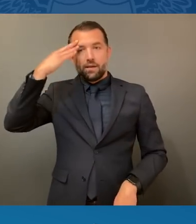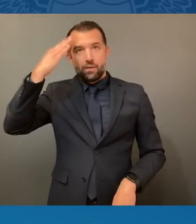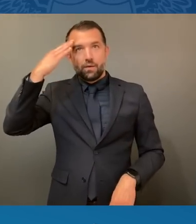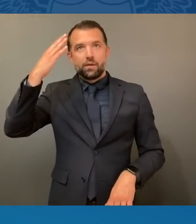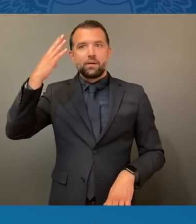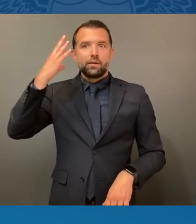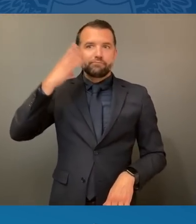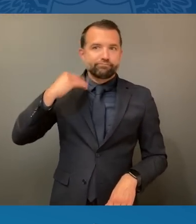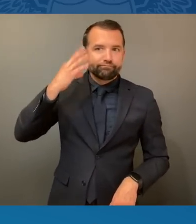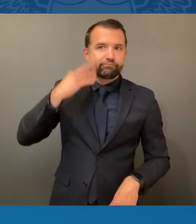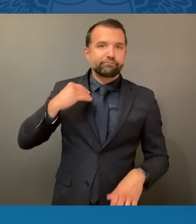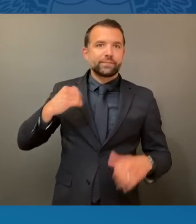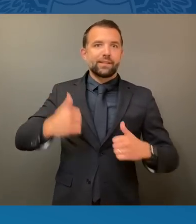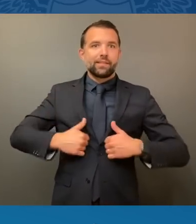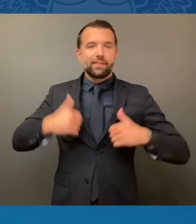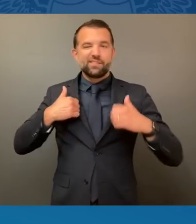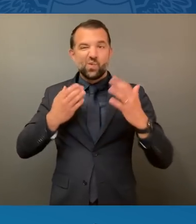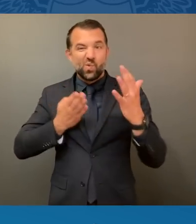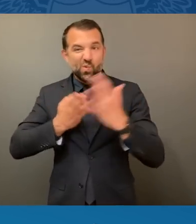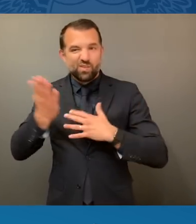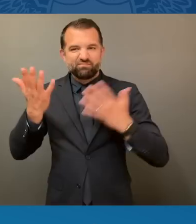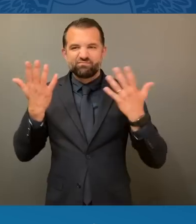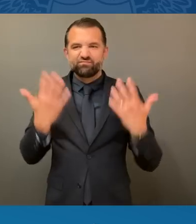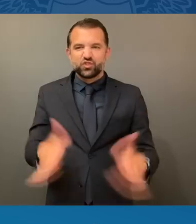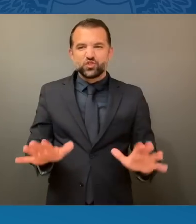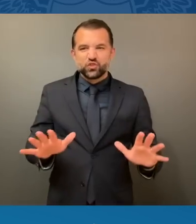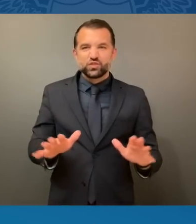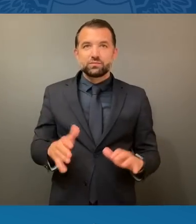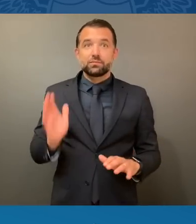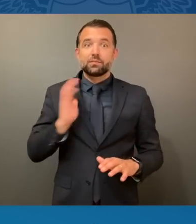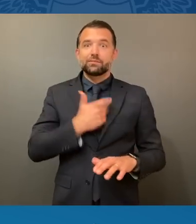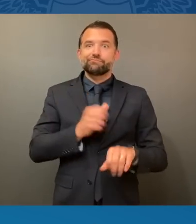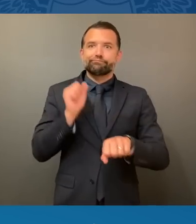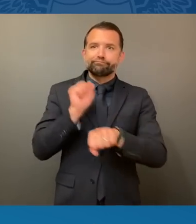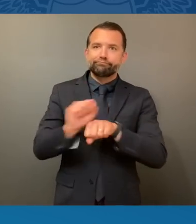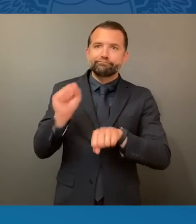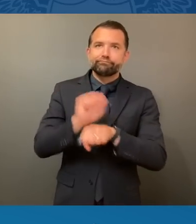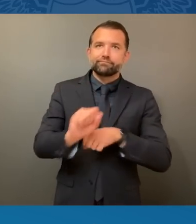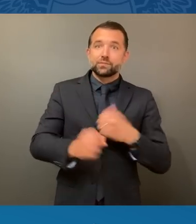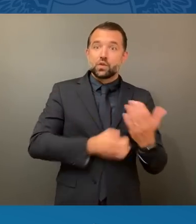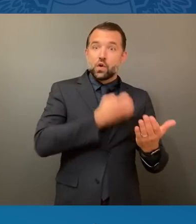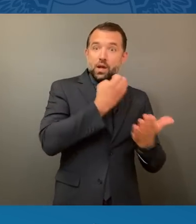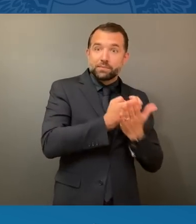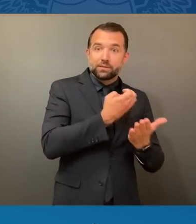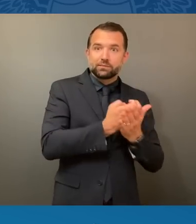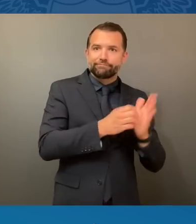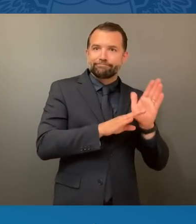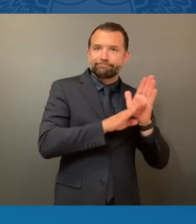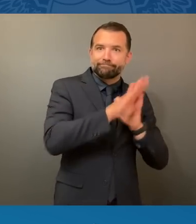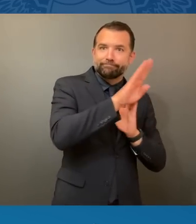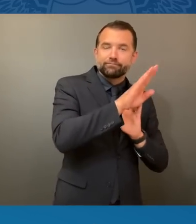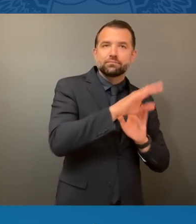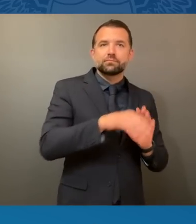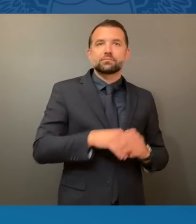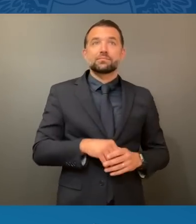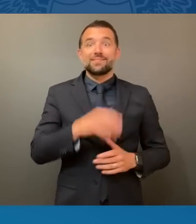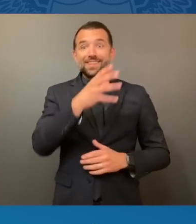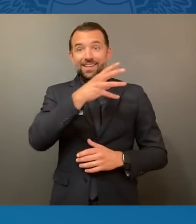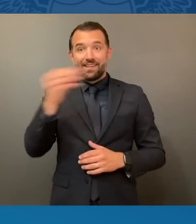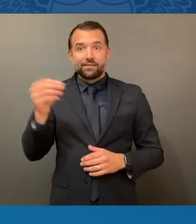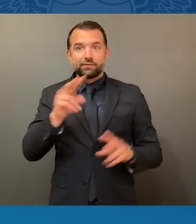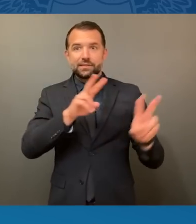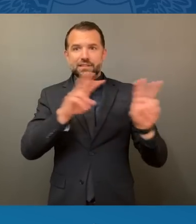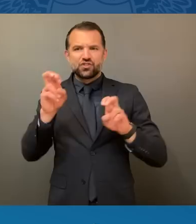the kind of work that we need to do to grow our economy and address some of the most long-standing issues and